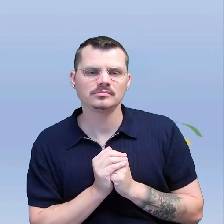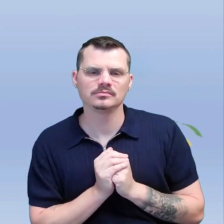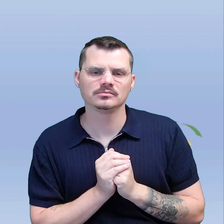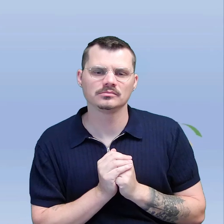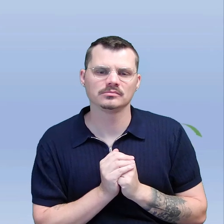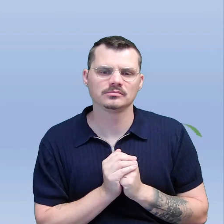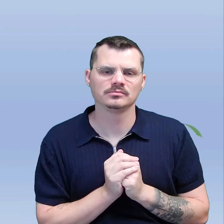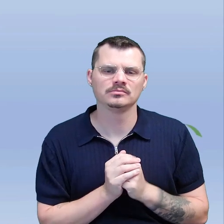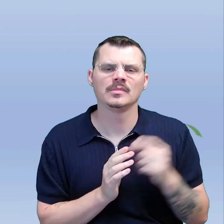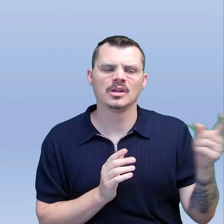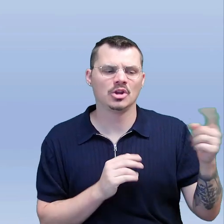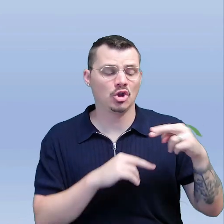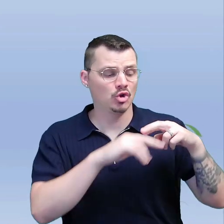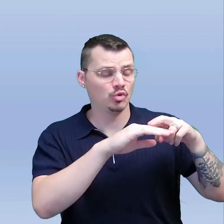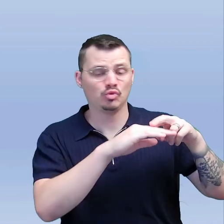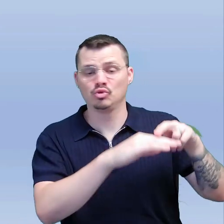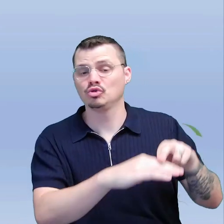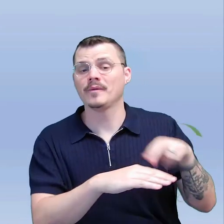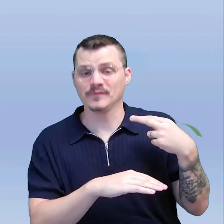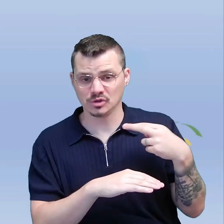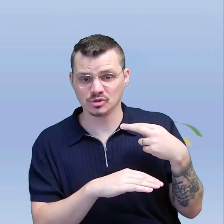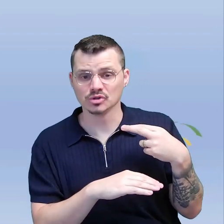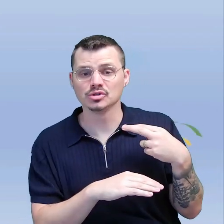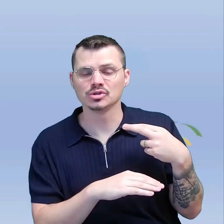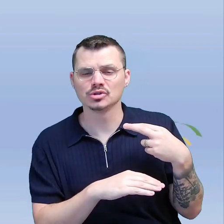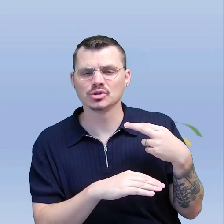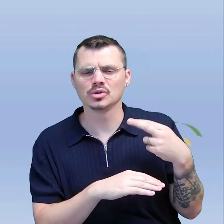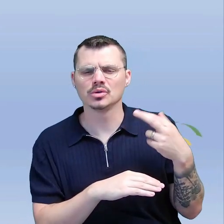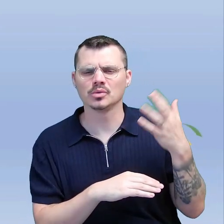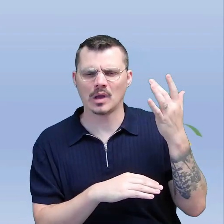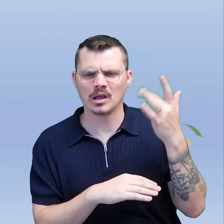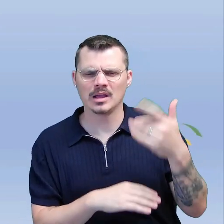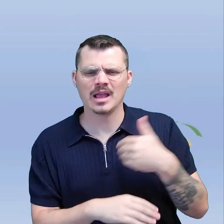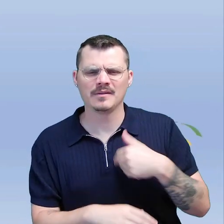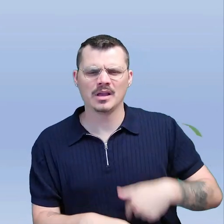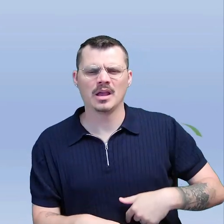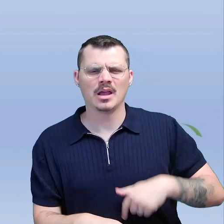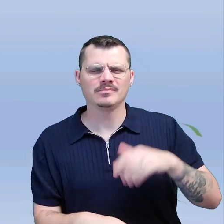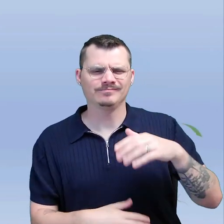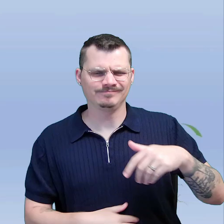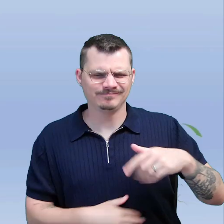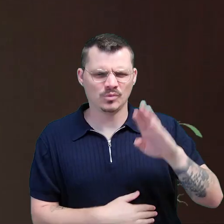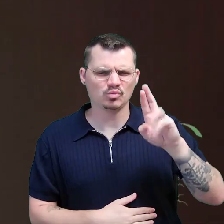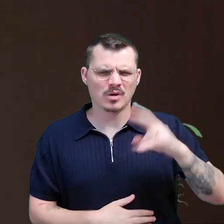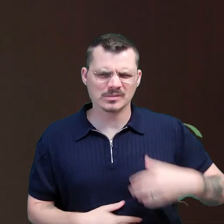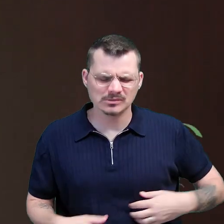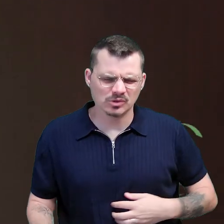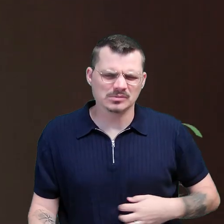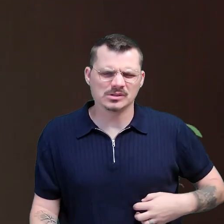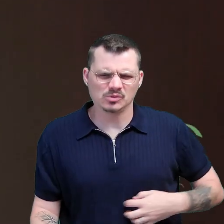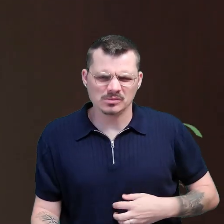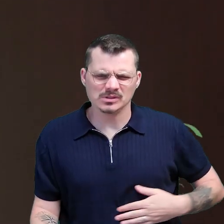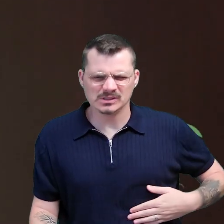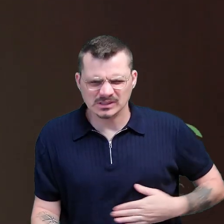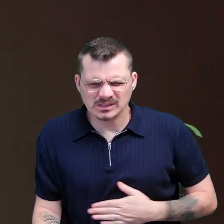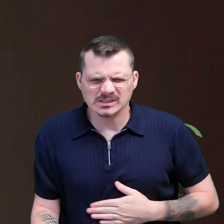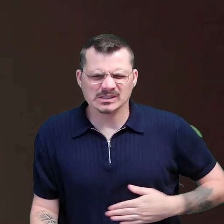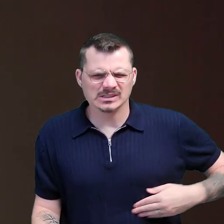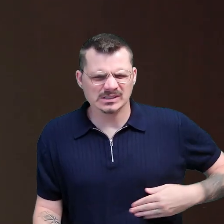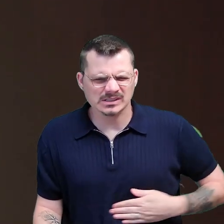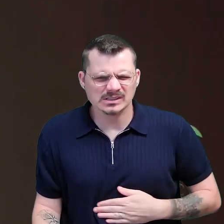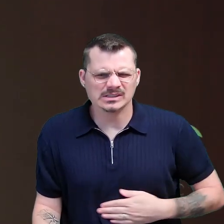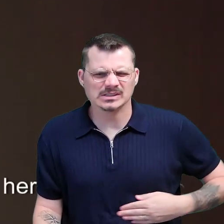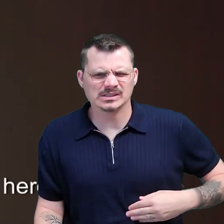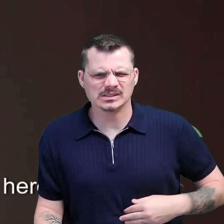He was referred for this abdominal rubbing thing. Always rubbing right at